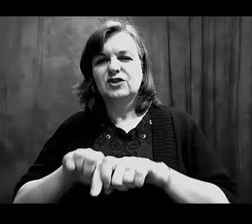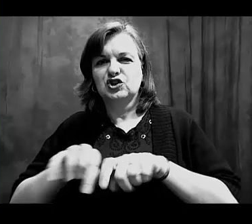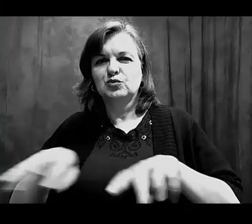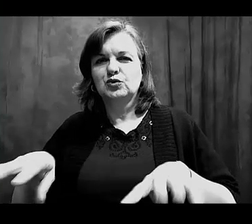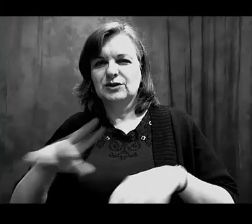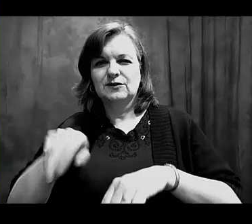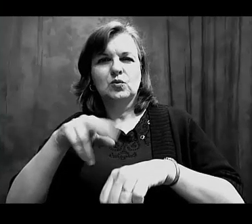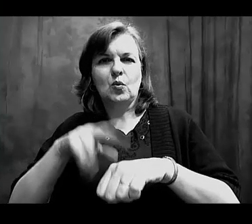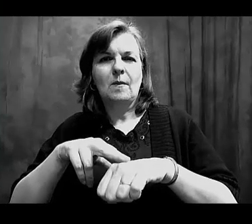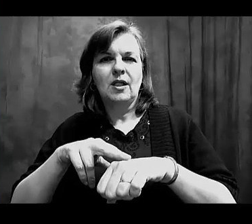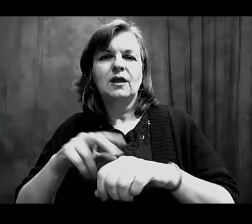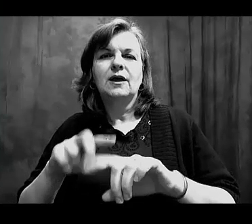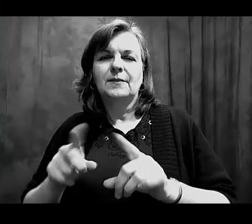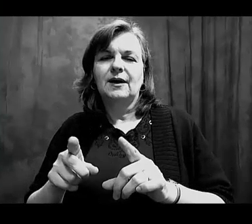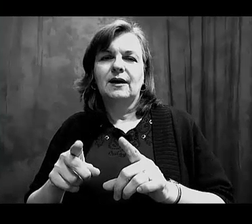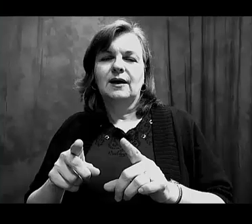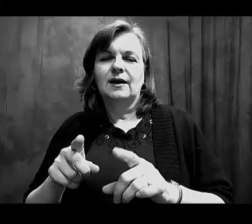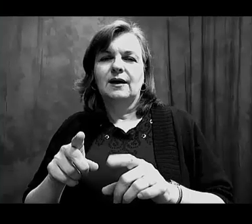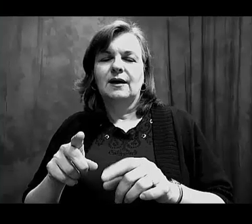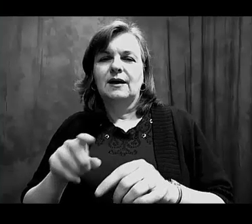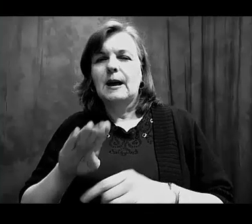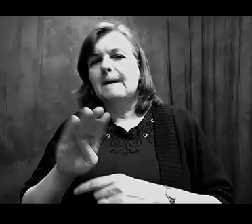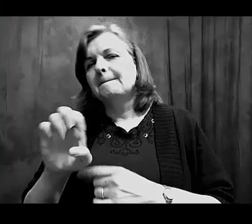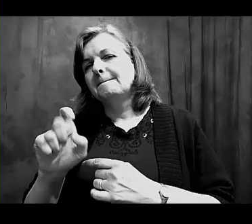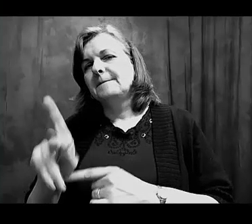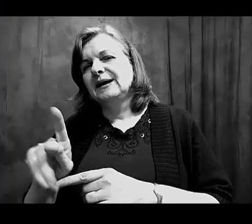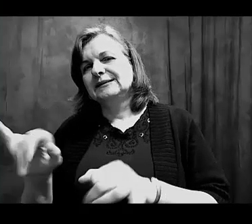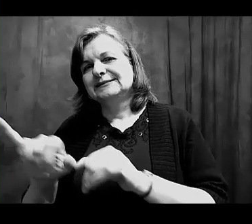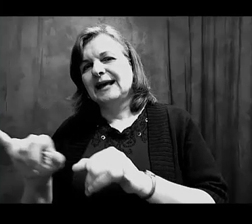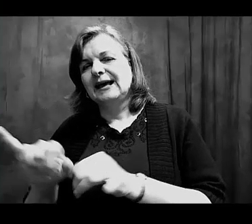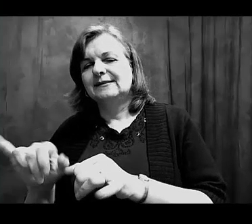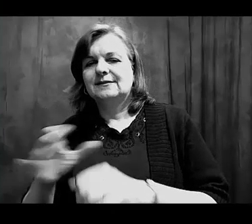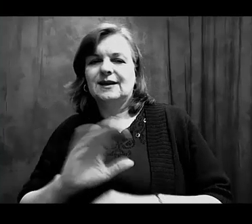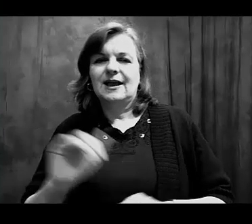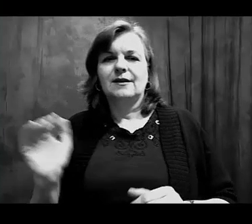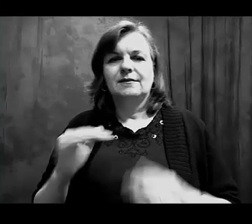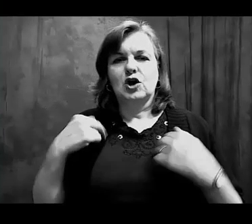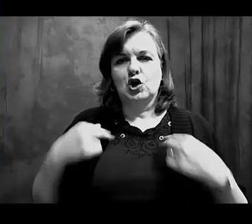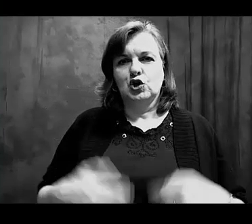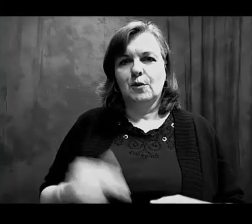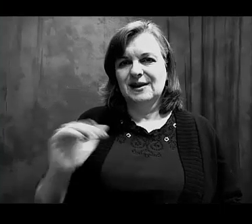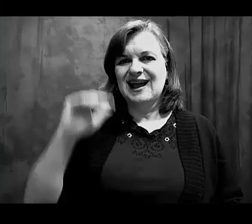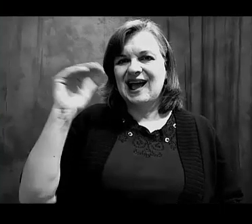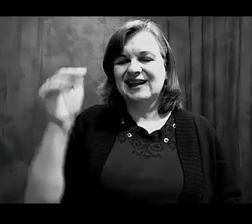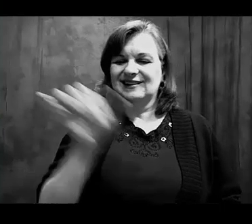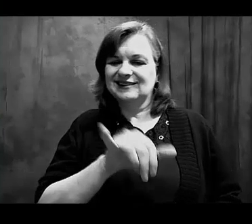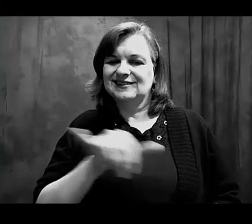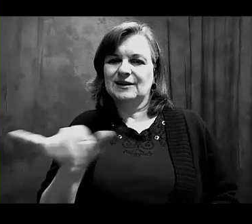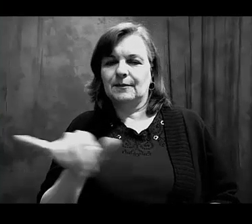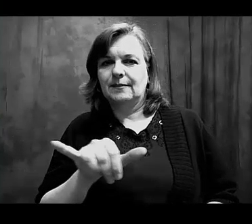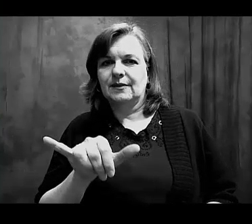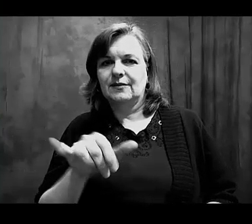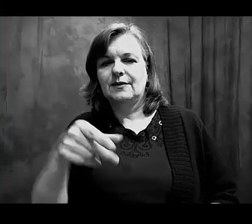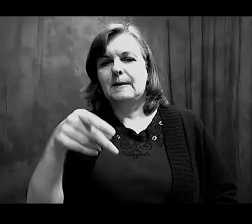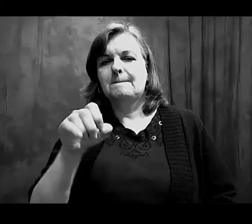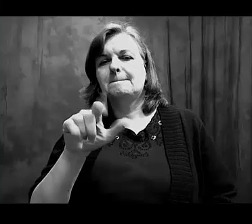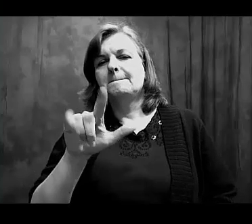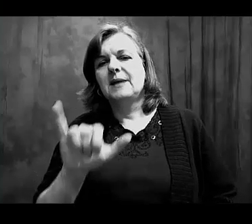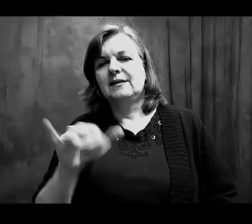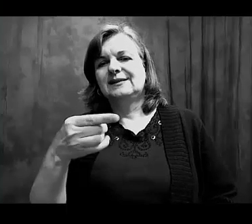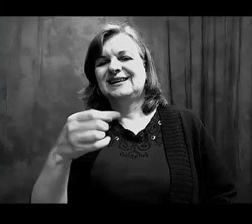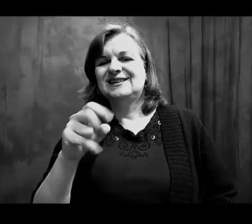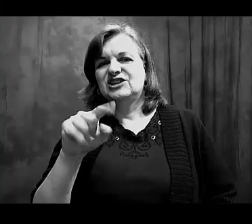beak size is the same as height in you. It's affected by many, many things, meaning it's polygenic.